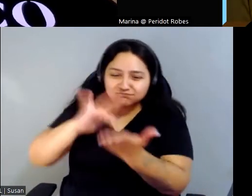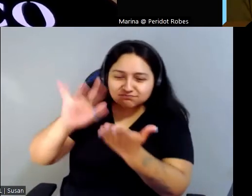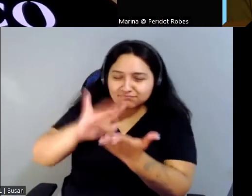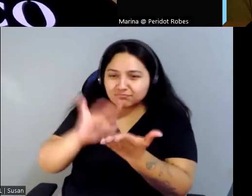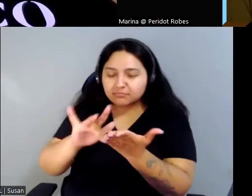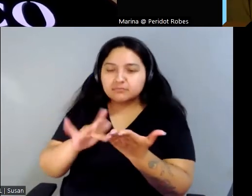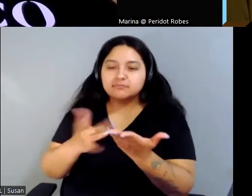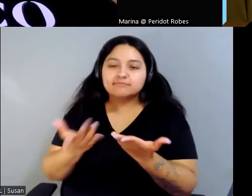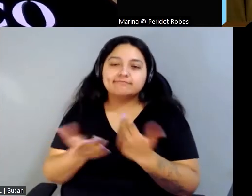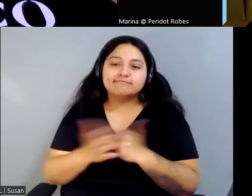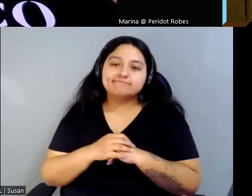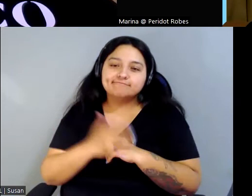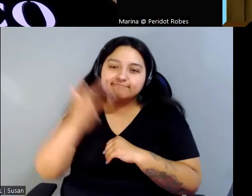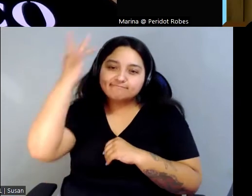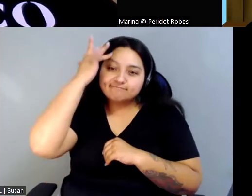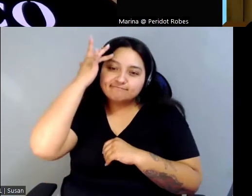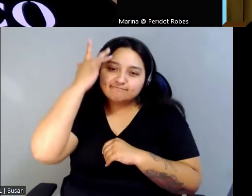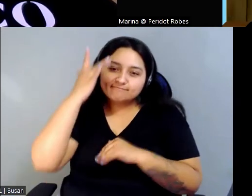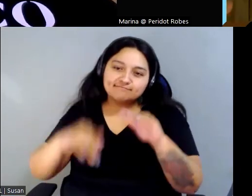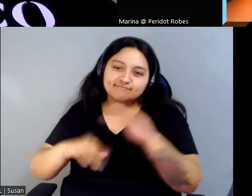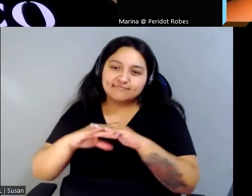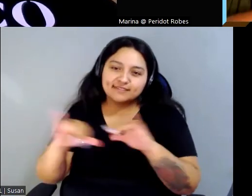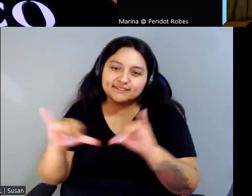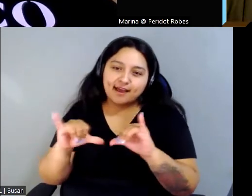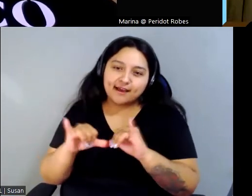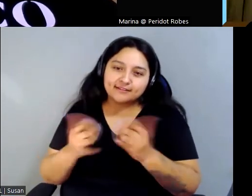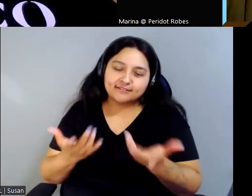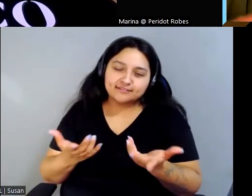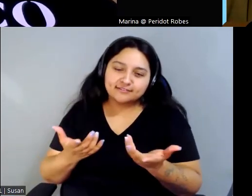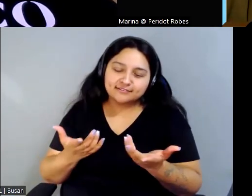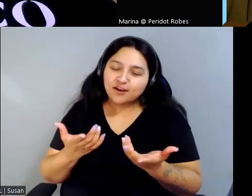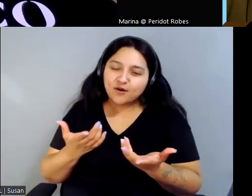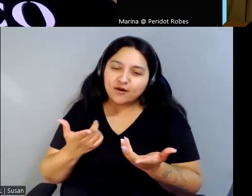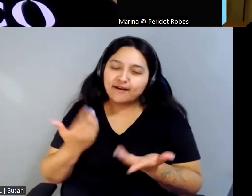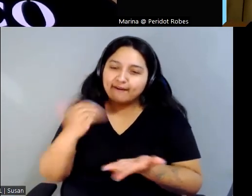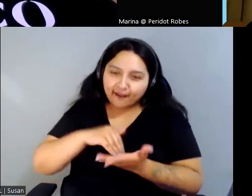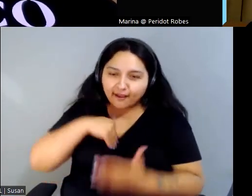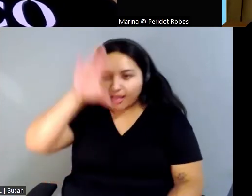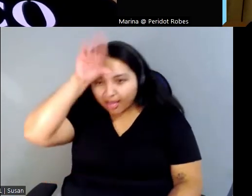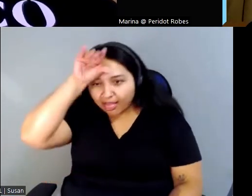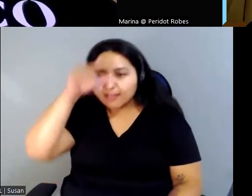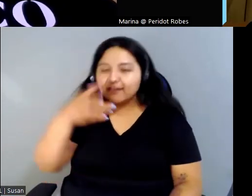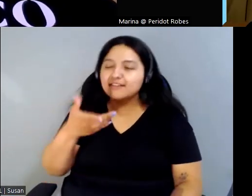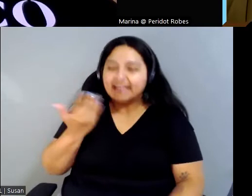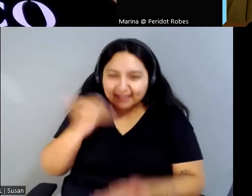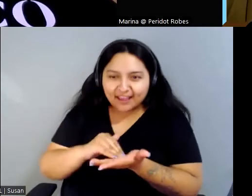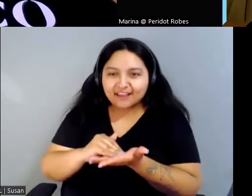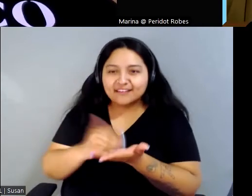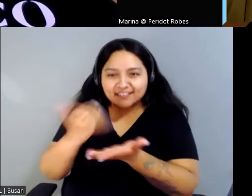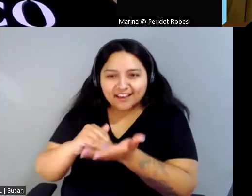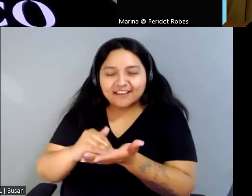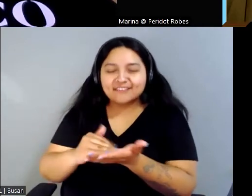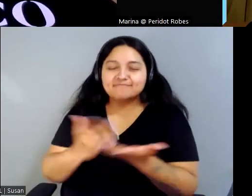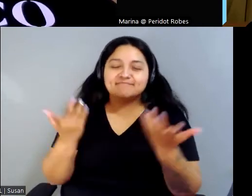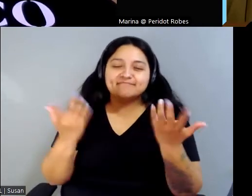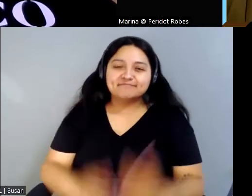click, and there it goes. And once again, I'm like, I fell for it again. It's Charlie Brown with the football, It's Yes, just, it's